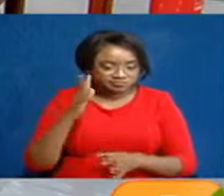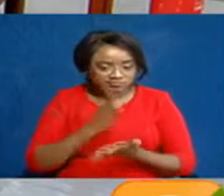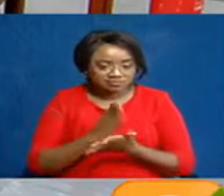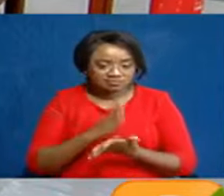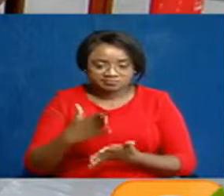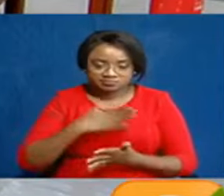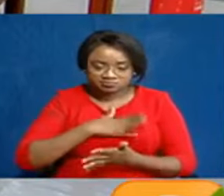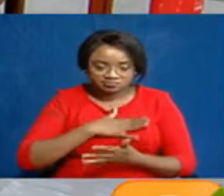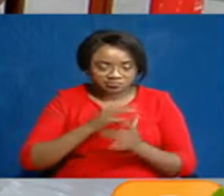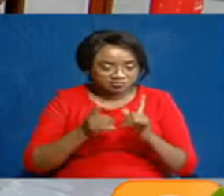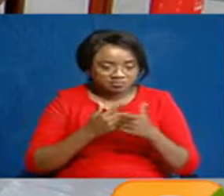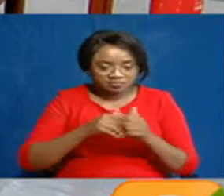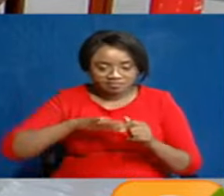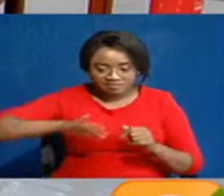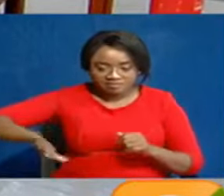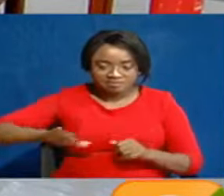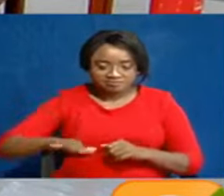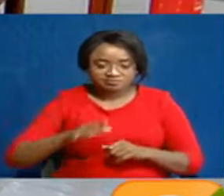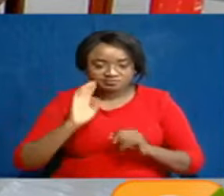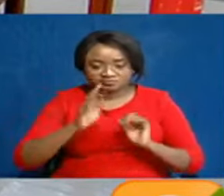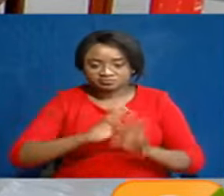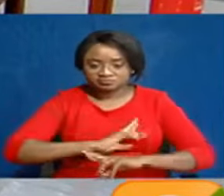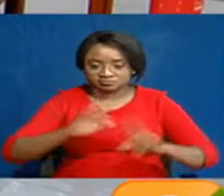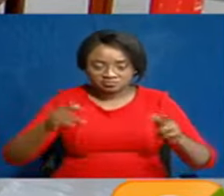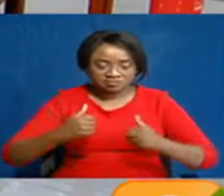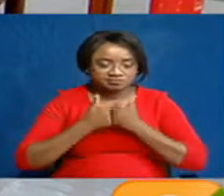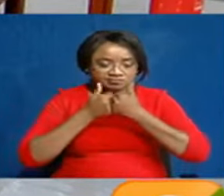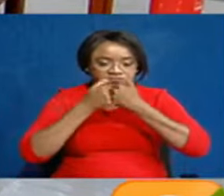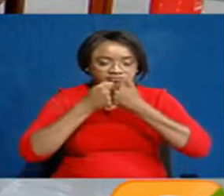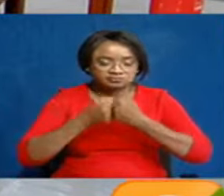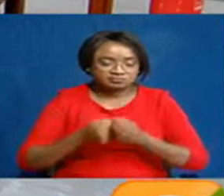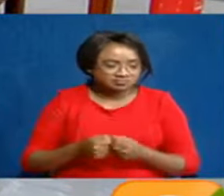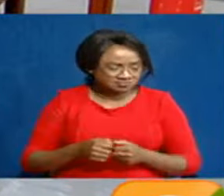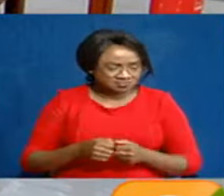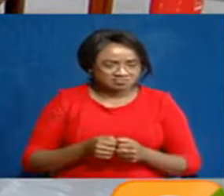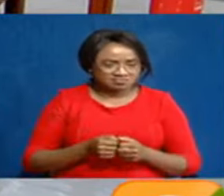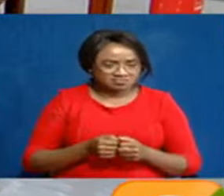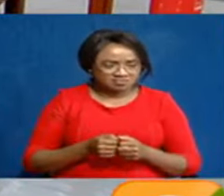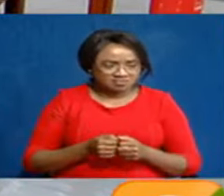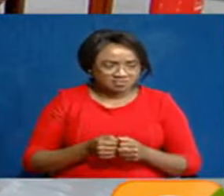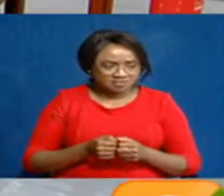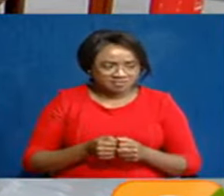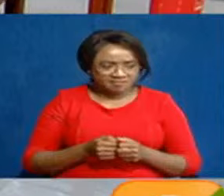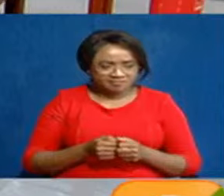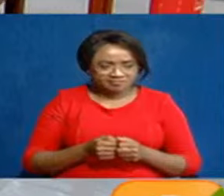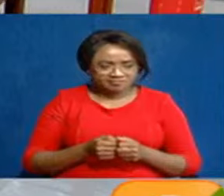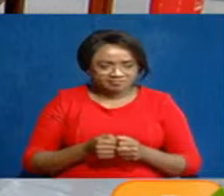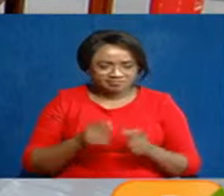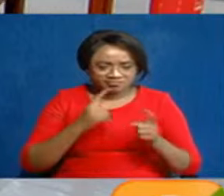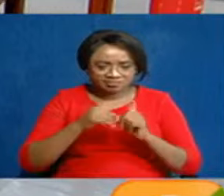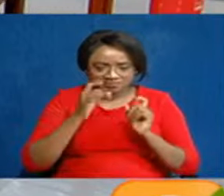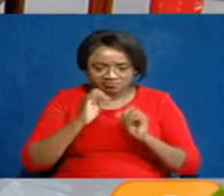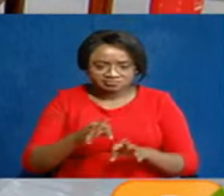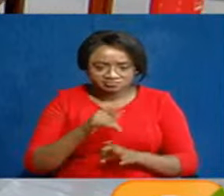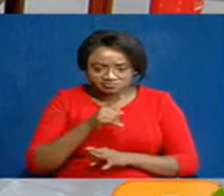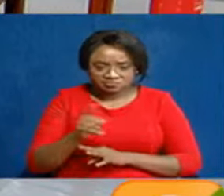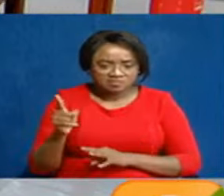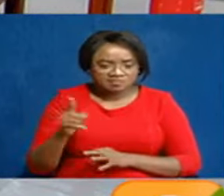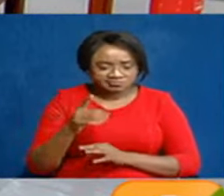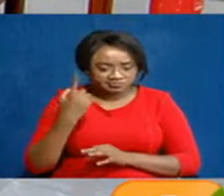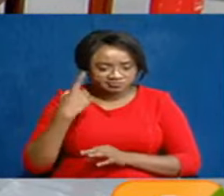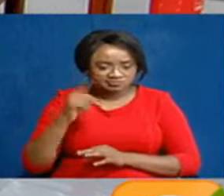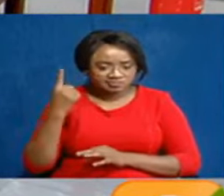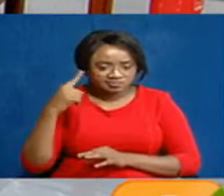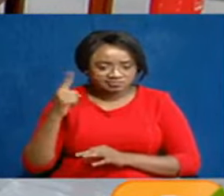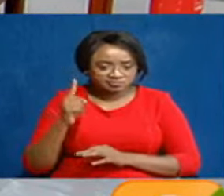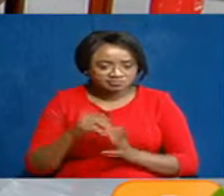imebaki tutagawana nusu kwa nusu. Then when you get properly ensconced in the comforts of power